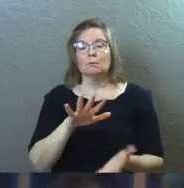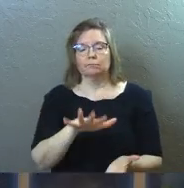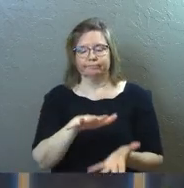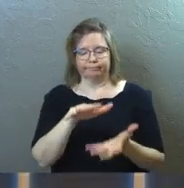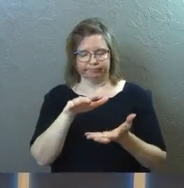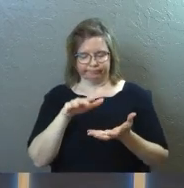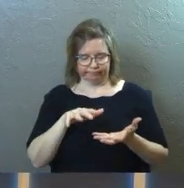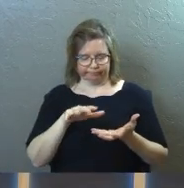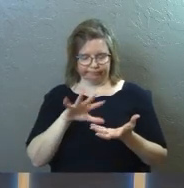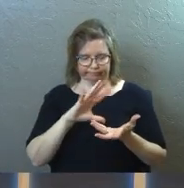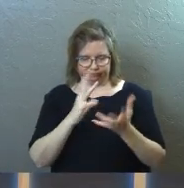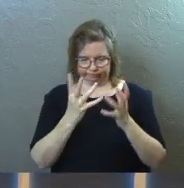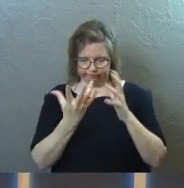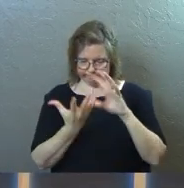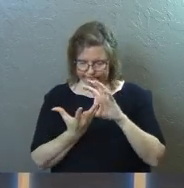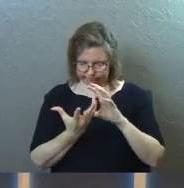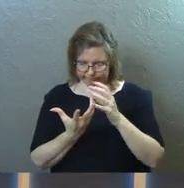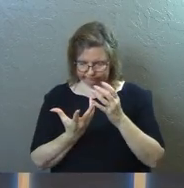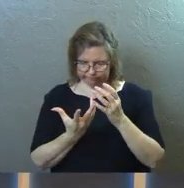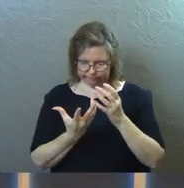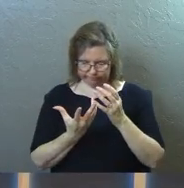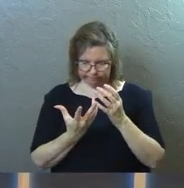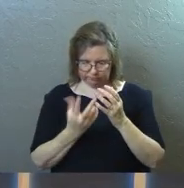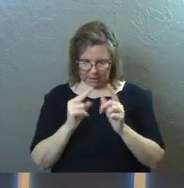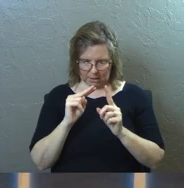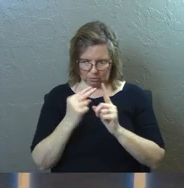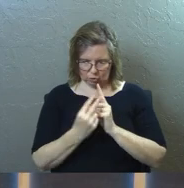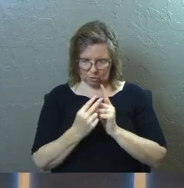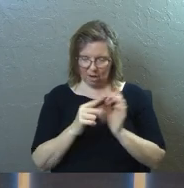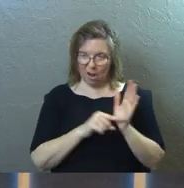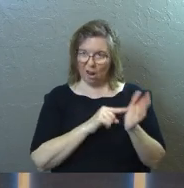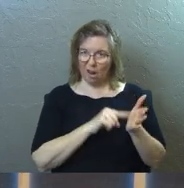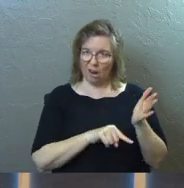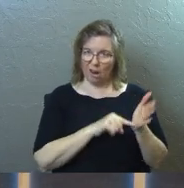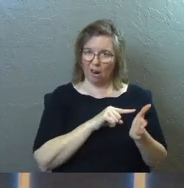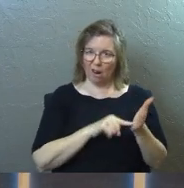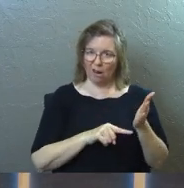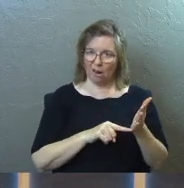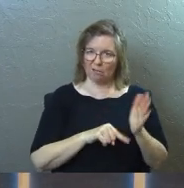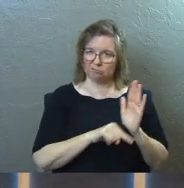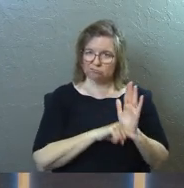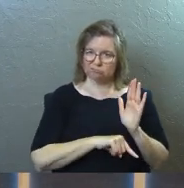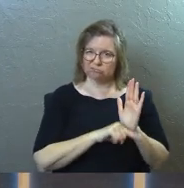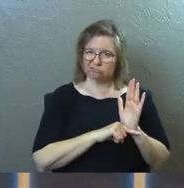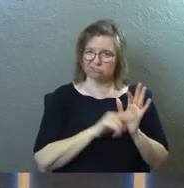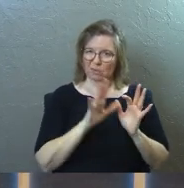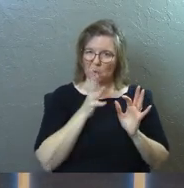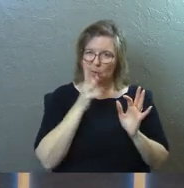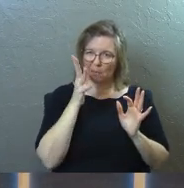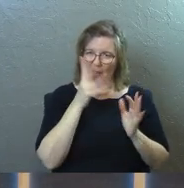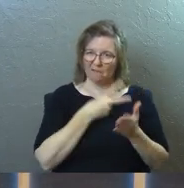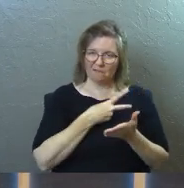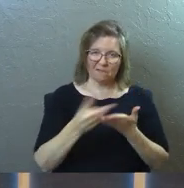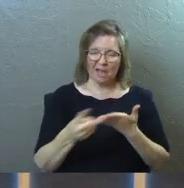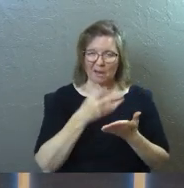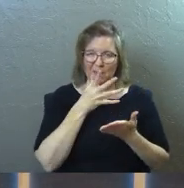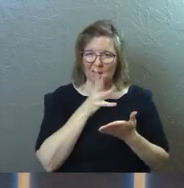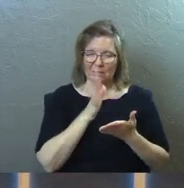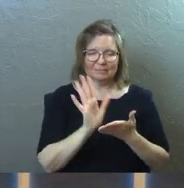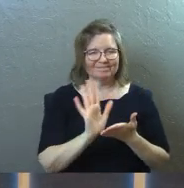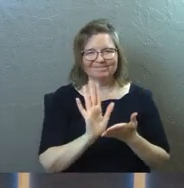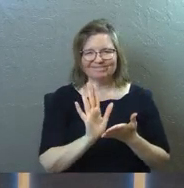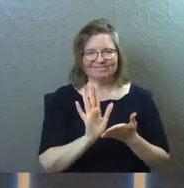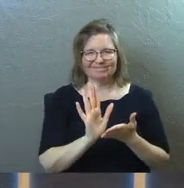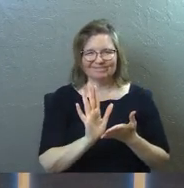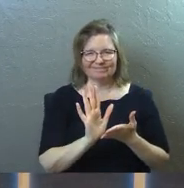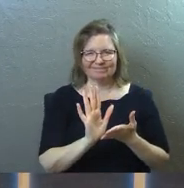and internalize it as condemnation and judgment for your parenting, as a reinforcement that you're a failure as a parent. Can I just